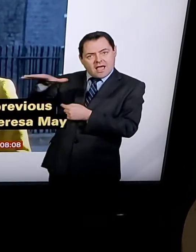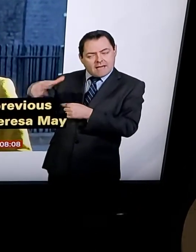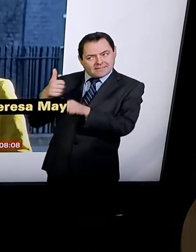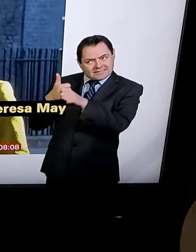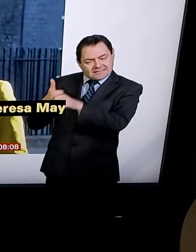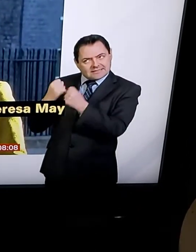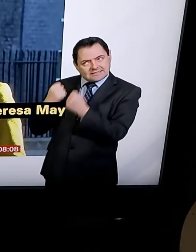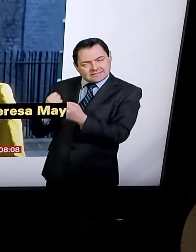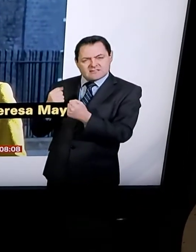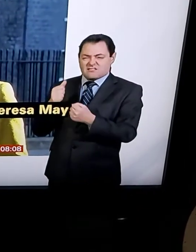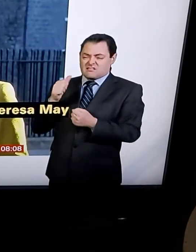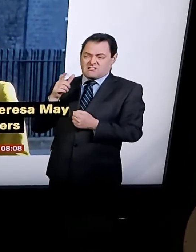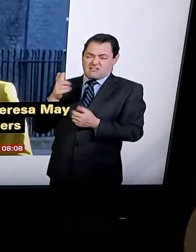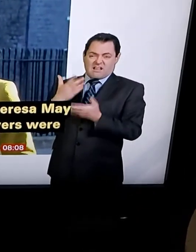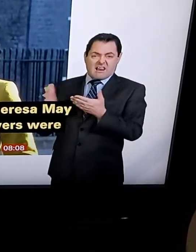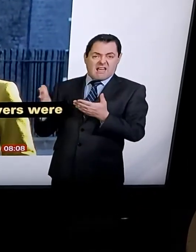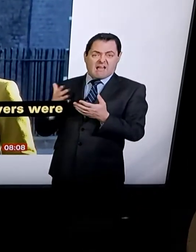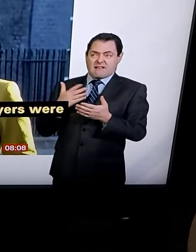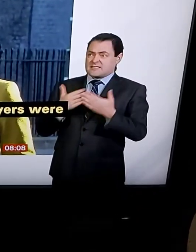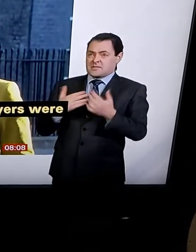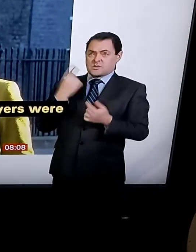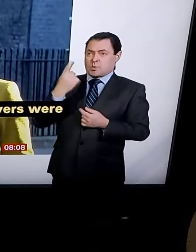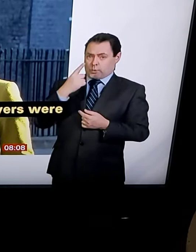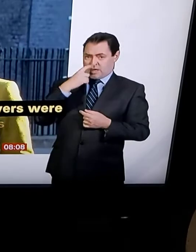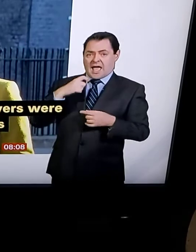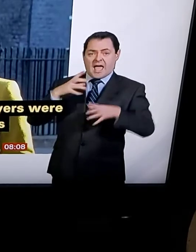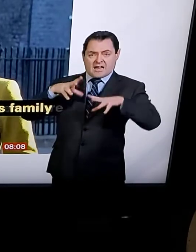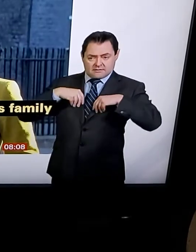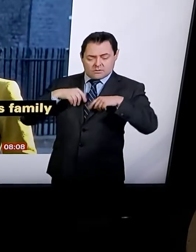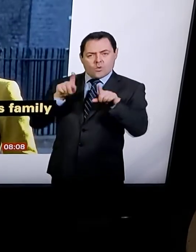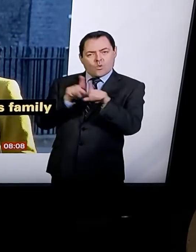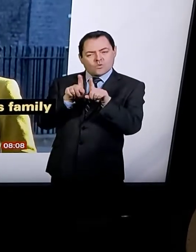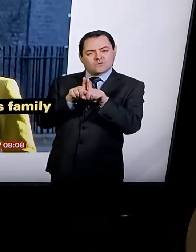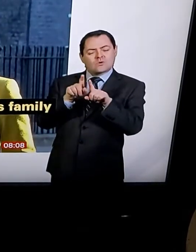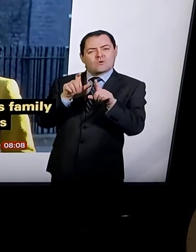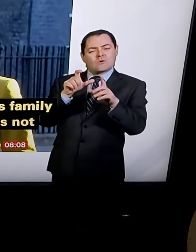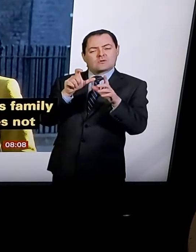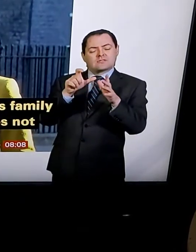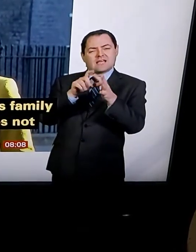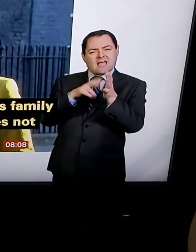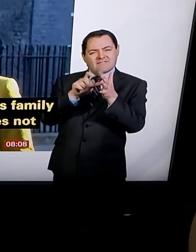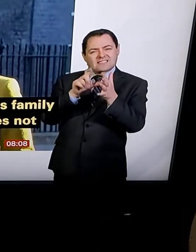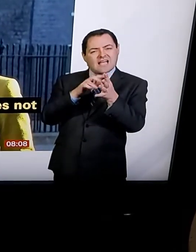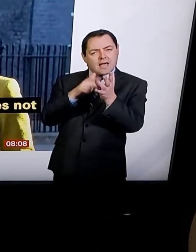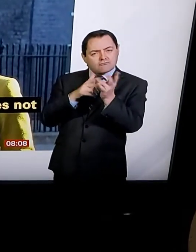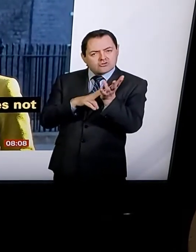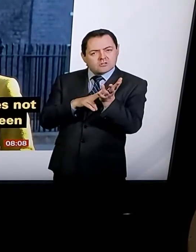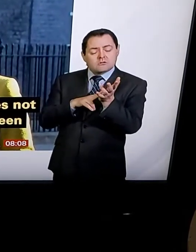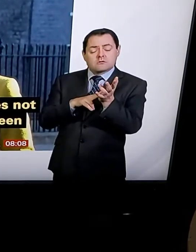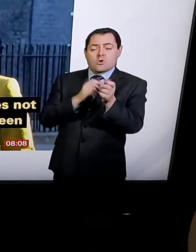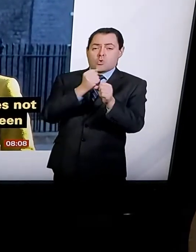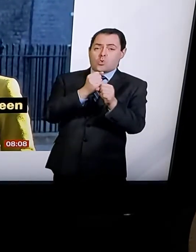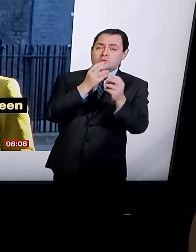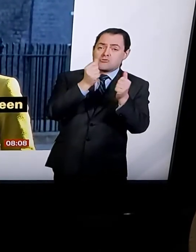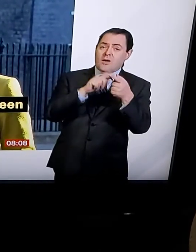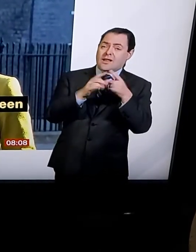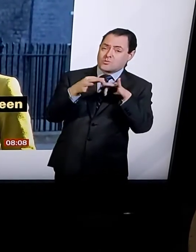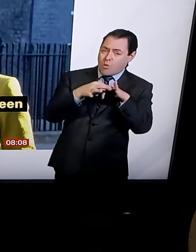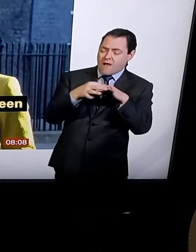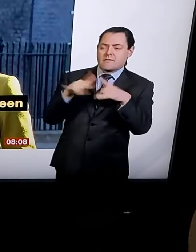doesn't discriminate. There's also been messages of support from David Cameron and others, including Gordon and Sarah Brown. Helen, thank you very much. Thank